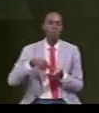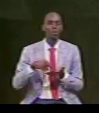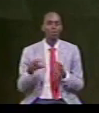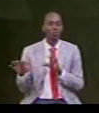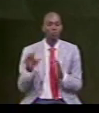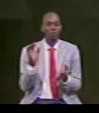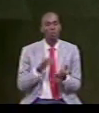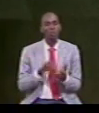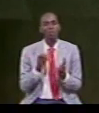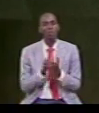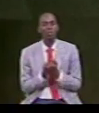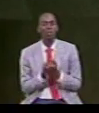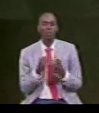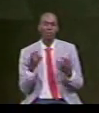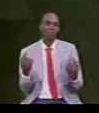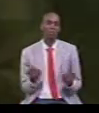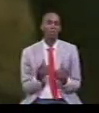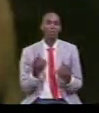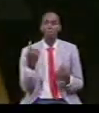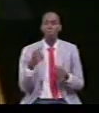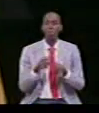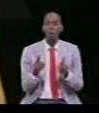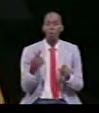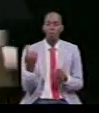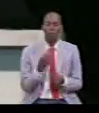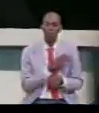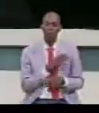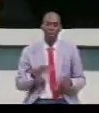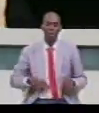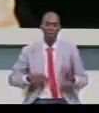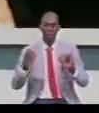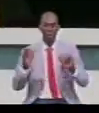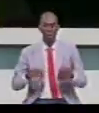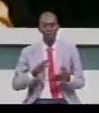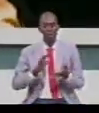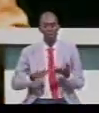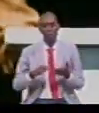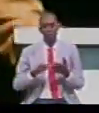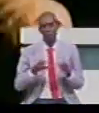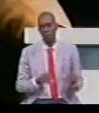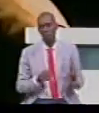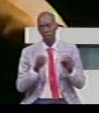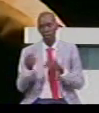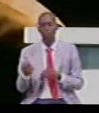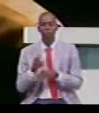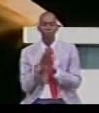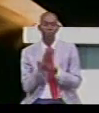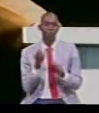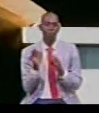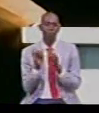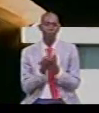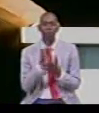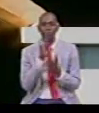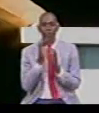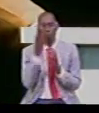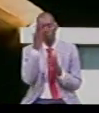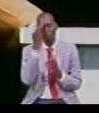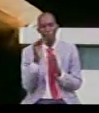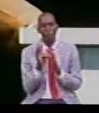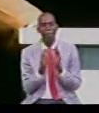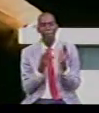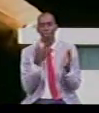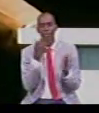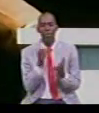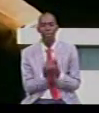can forgive and set you free. That's why he said, if the Son, that's Christ, if